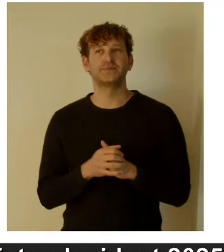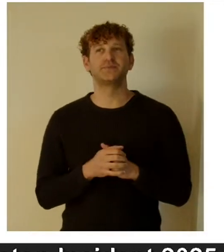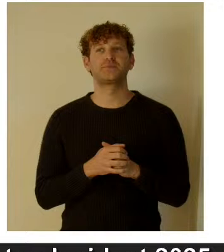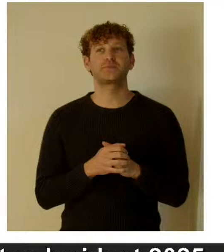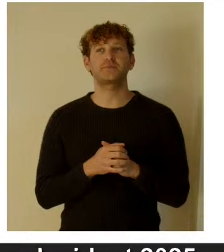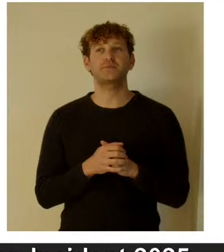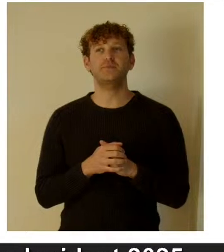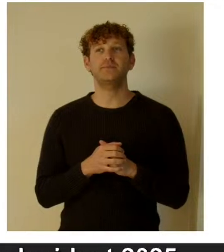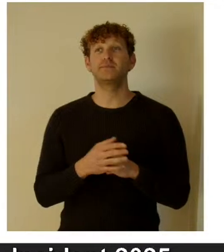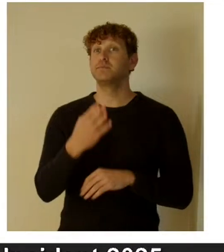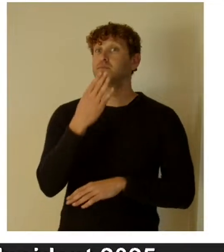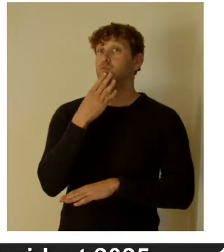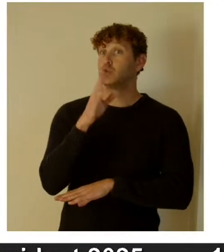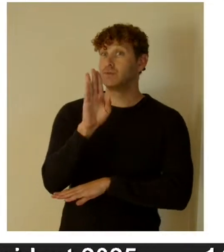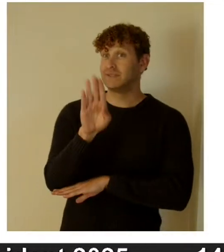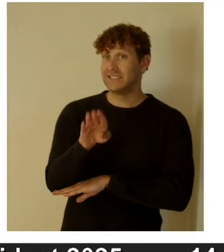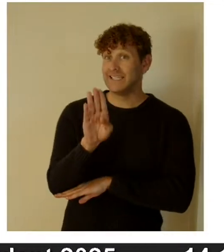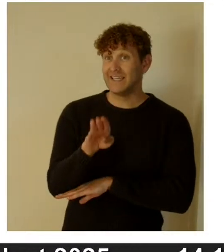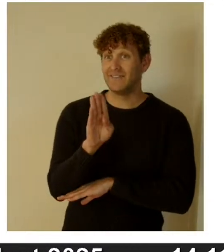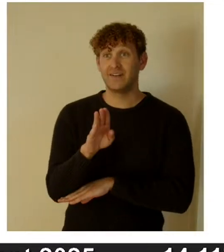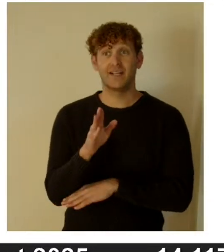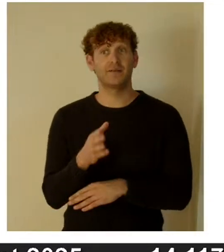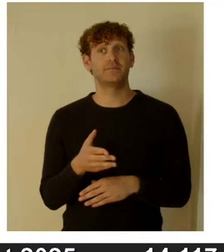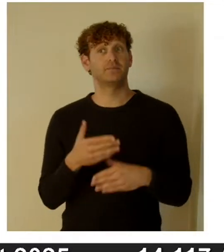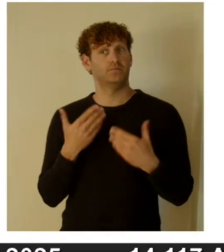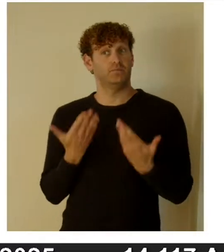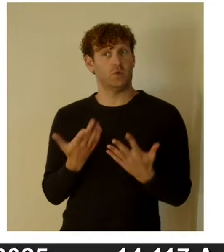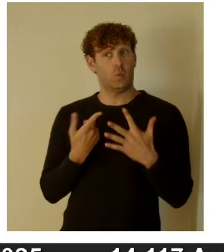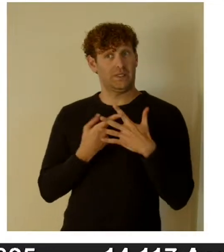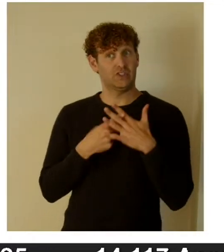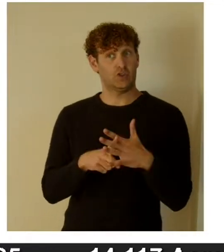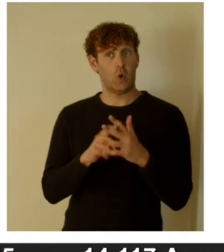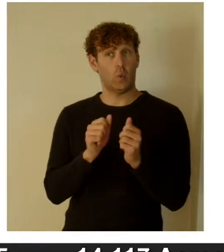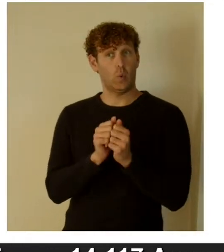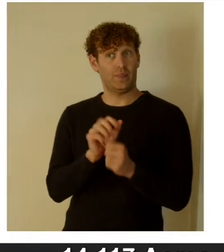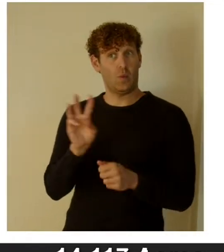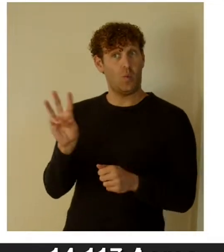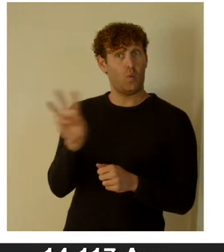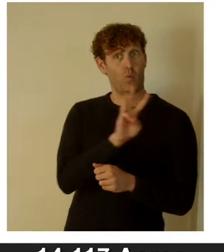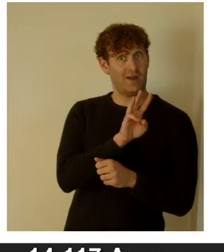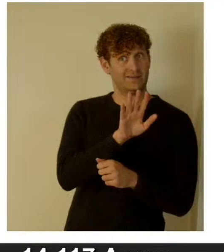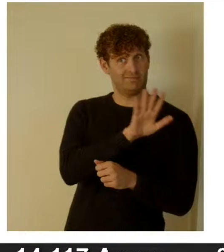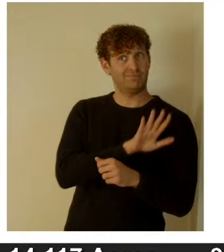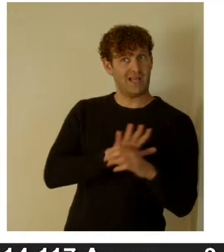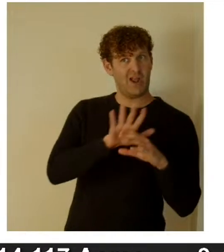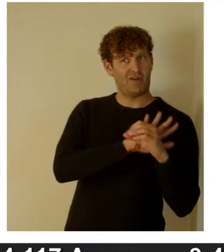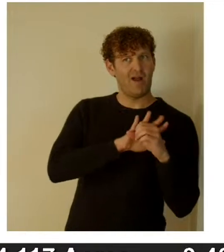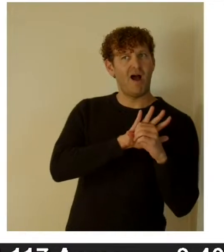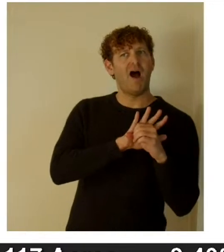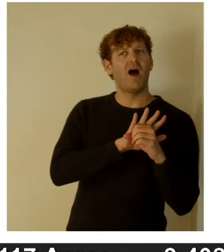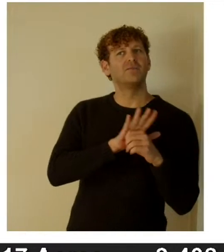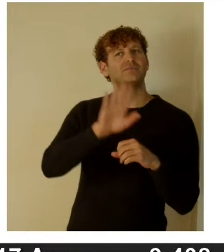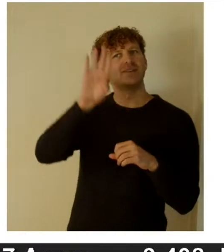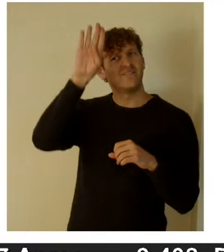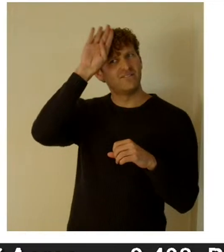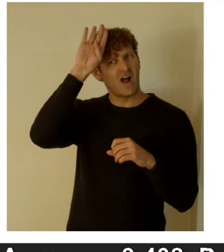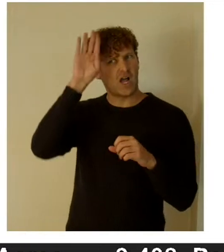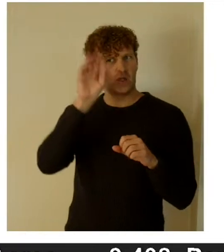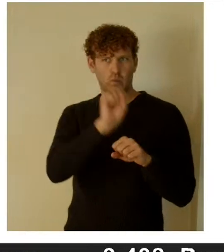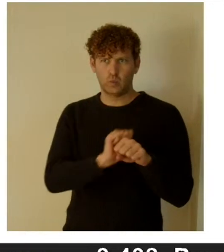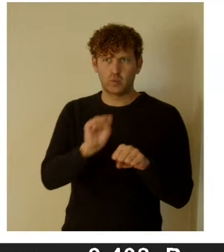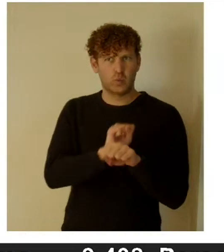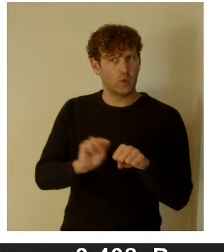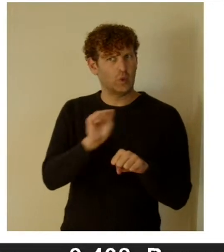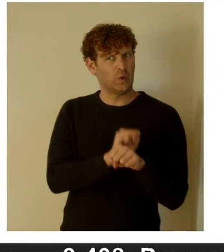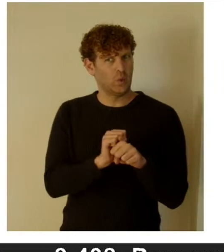Good evening. So we'll start off out here on the west side of the fire. Firefighters continue to gain containment as they come around